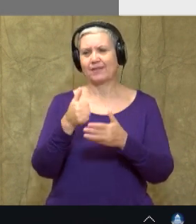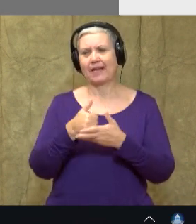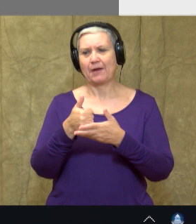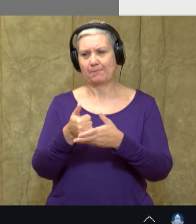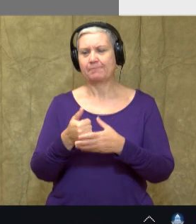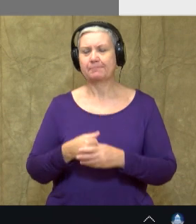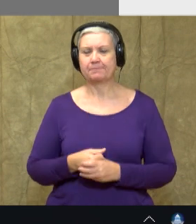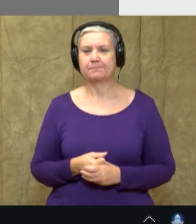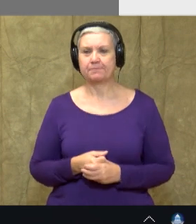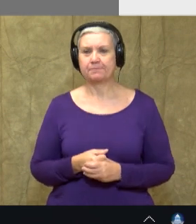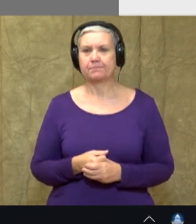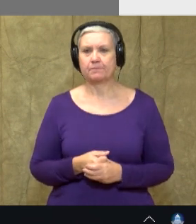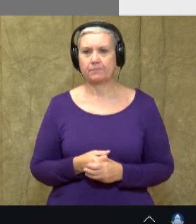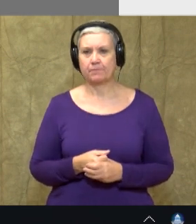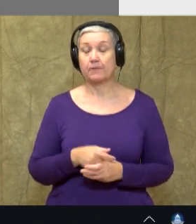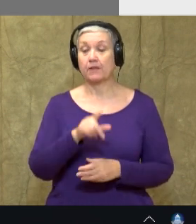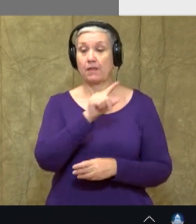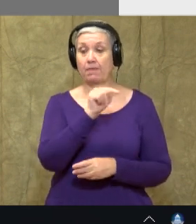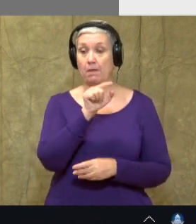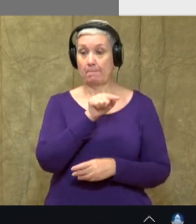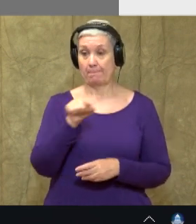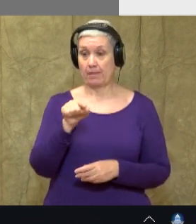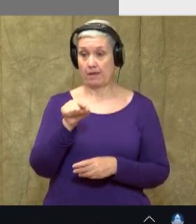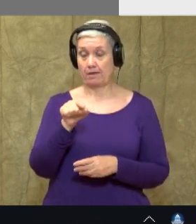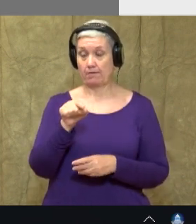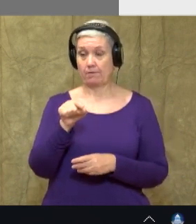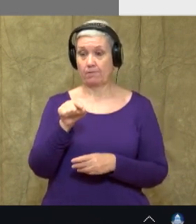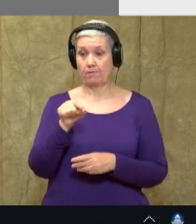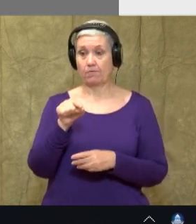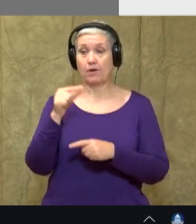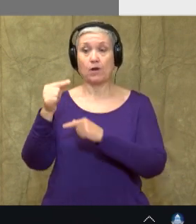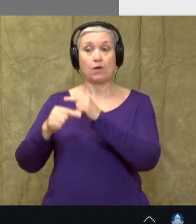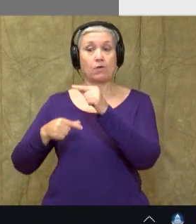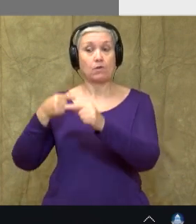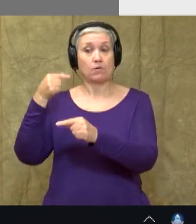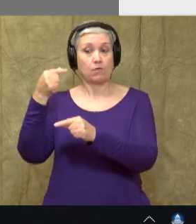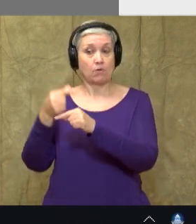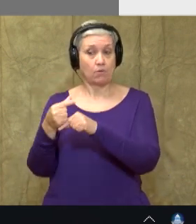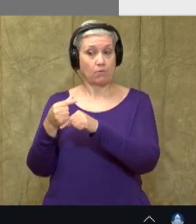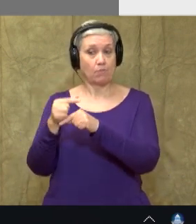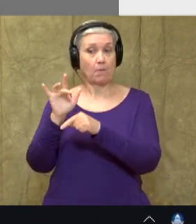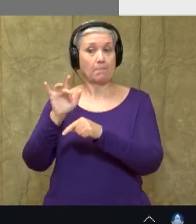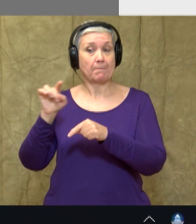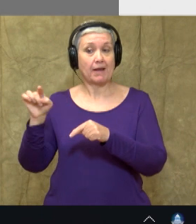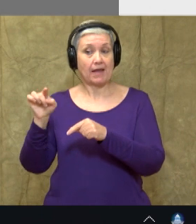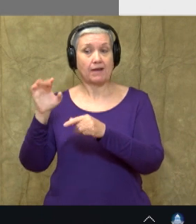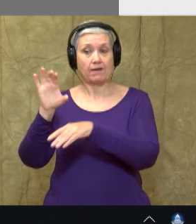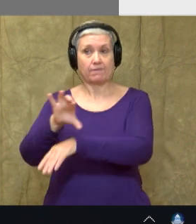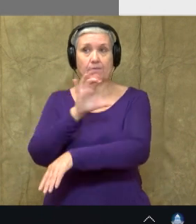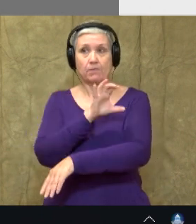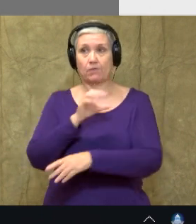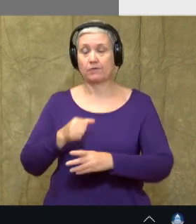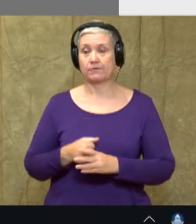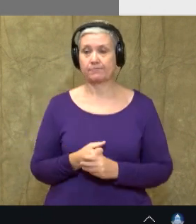know that the blank is a global blank of computers. What do you think that is, Miss Gray?